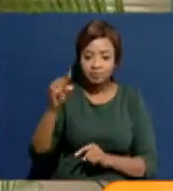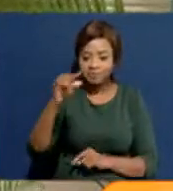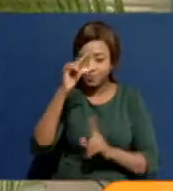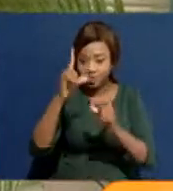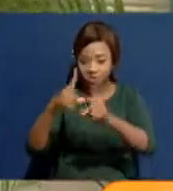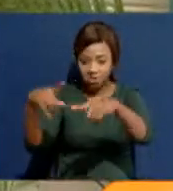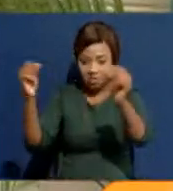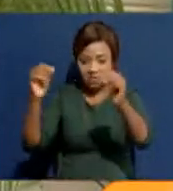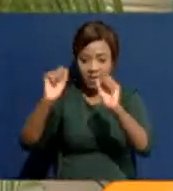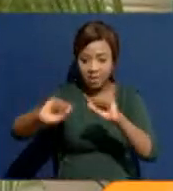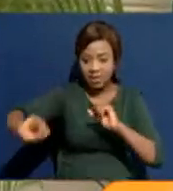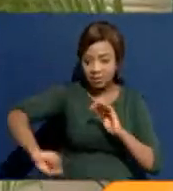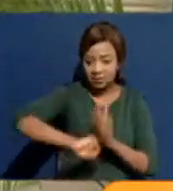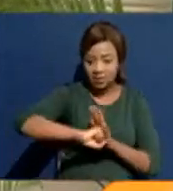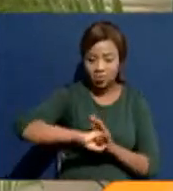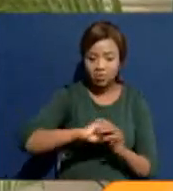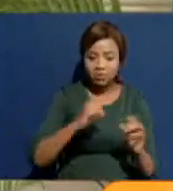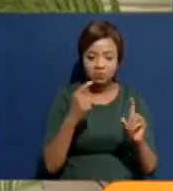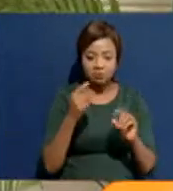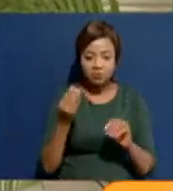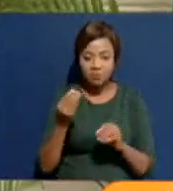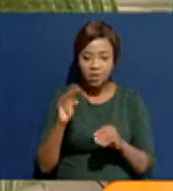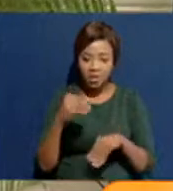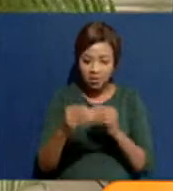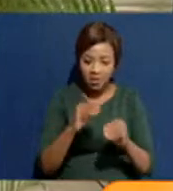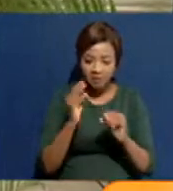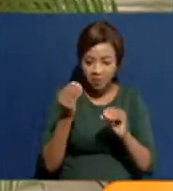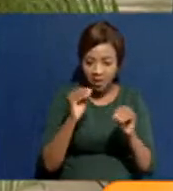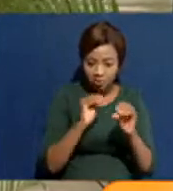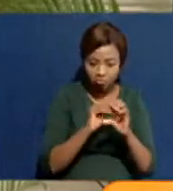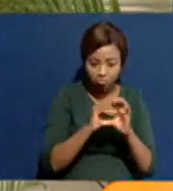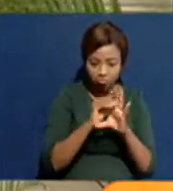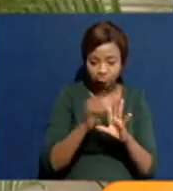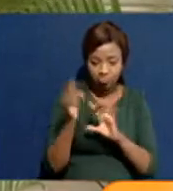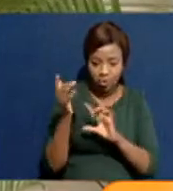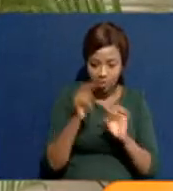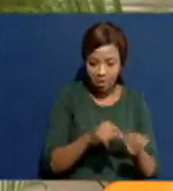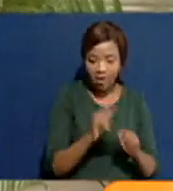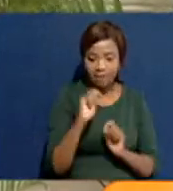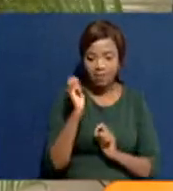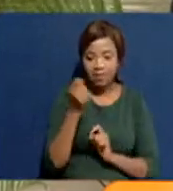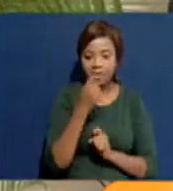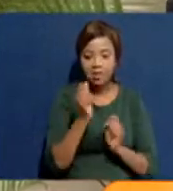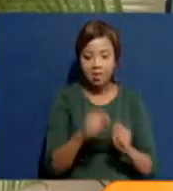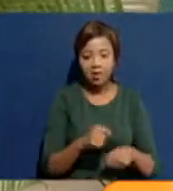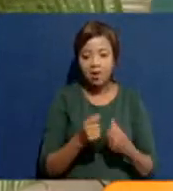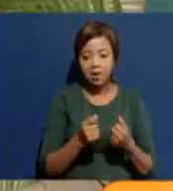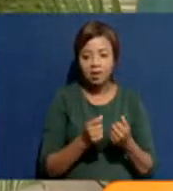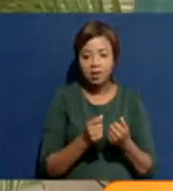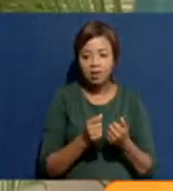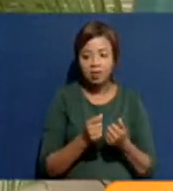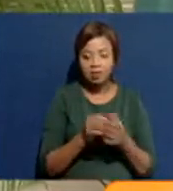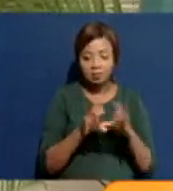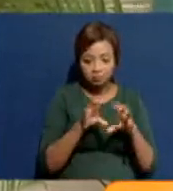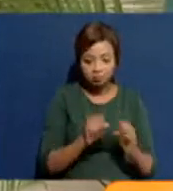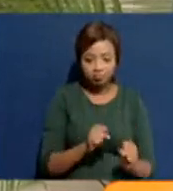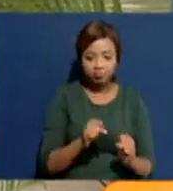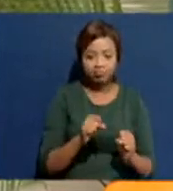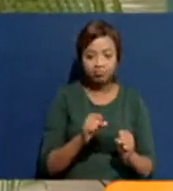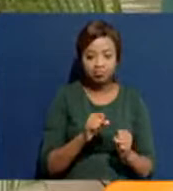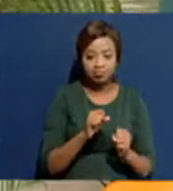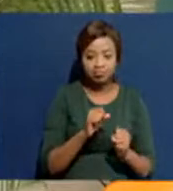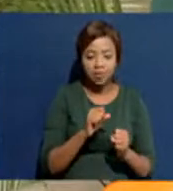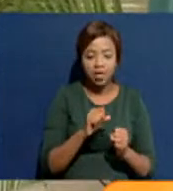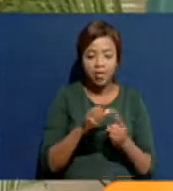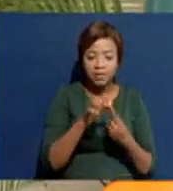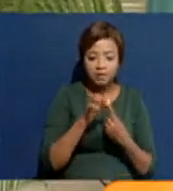support Japanese investors in taking space in the special